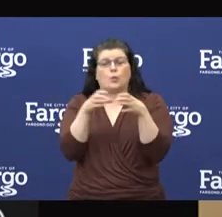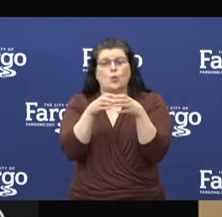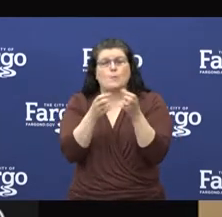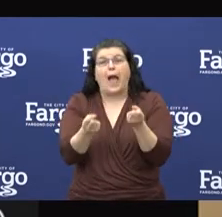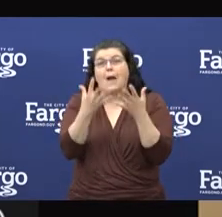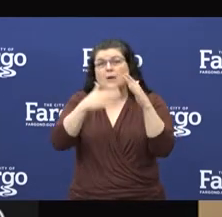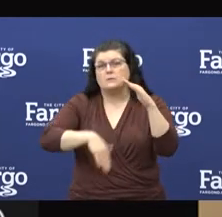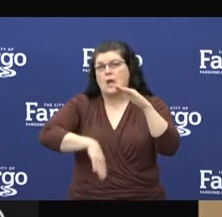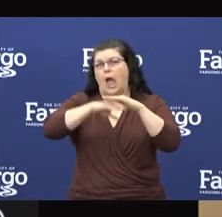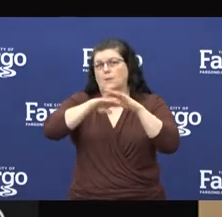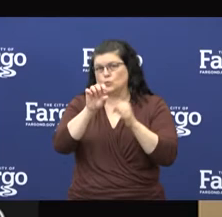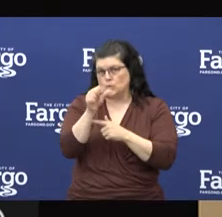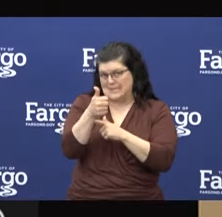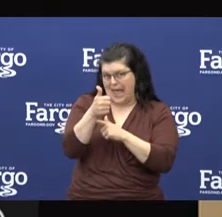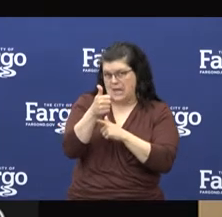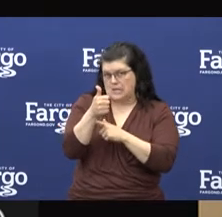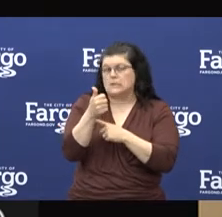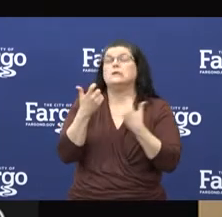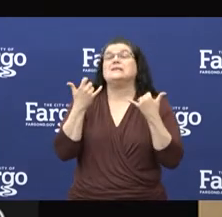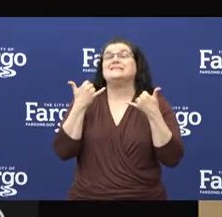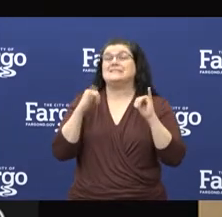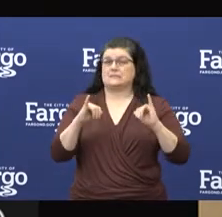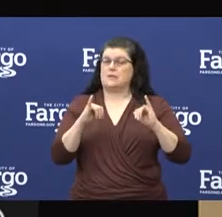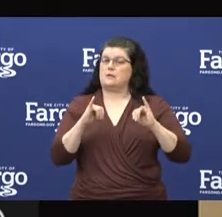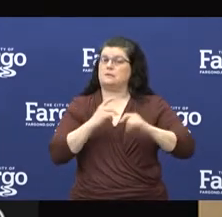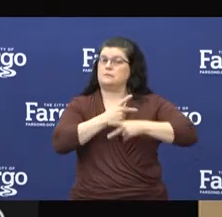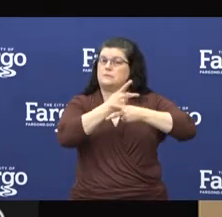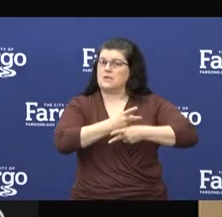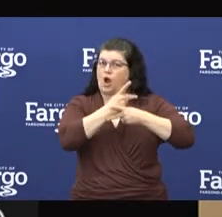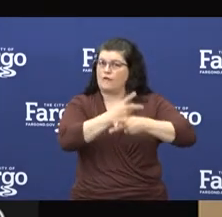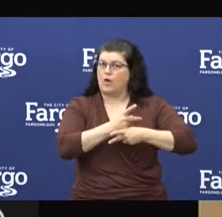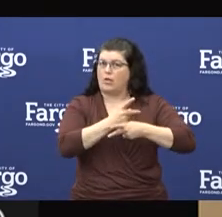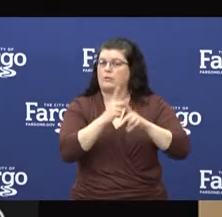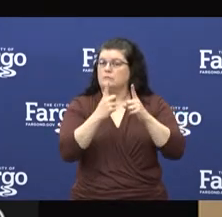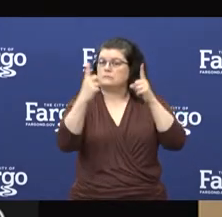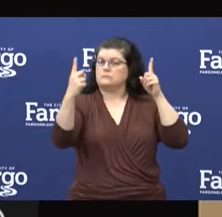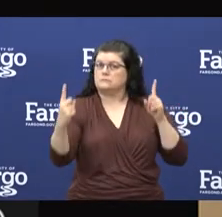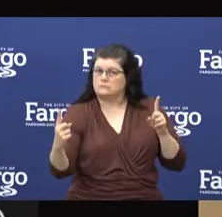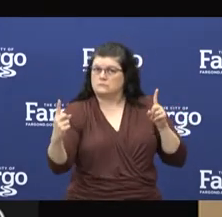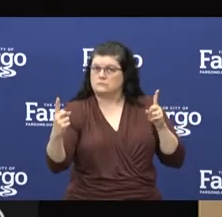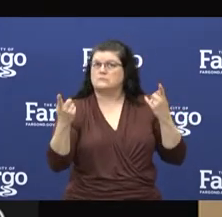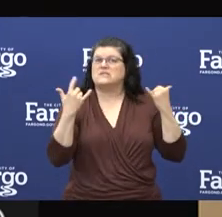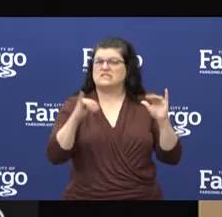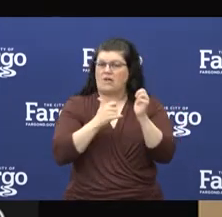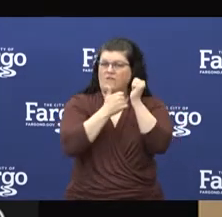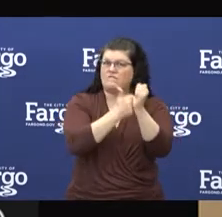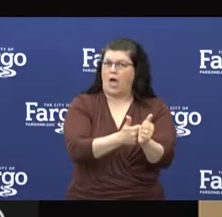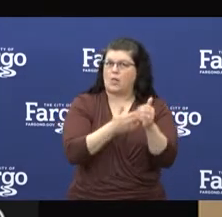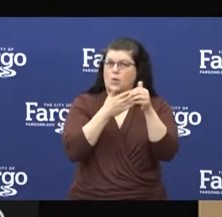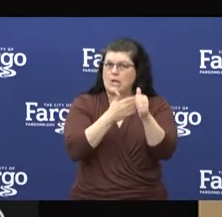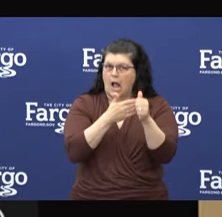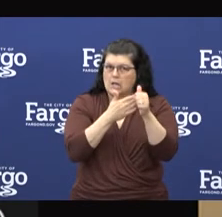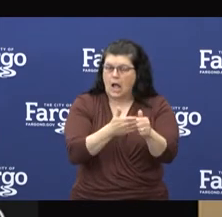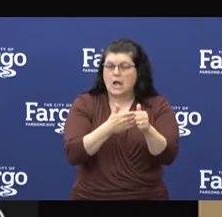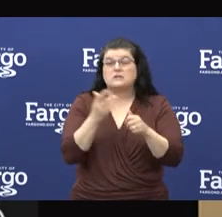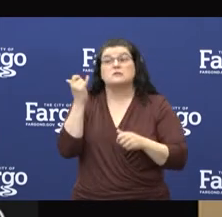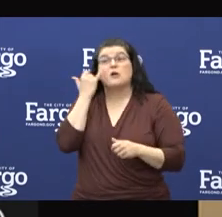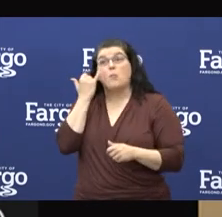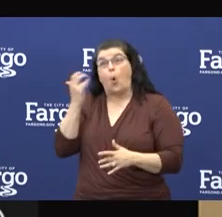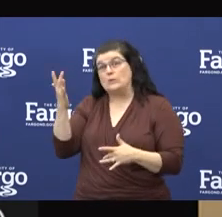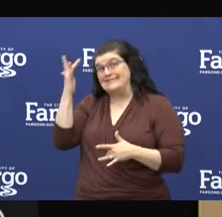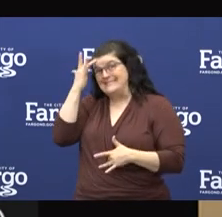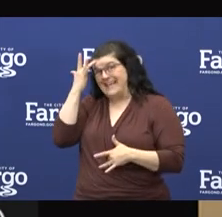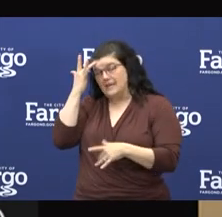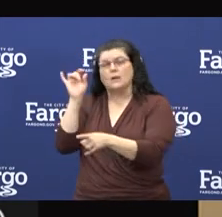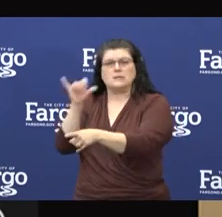safe social distancing practices in place. Continuing previous guidance, we're staying at home when you're ill, wear